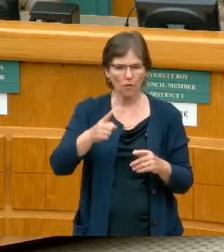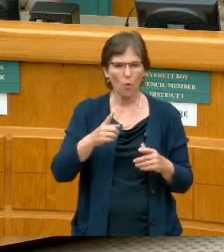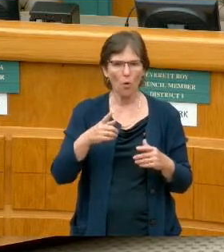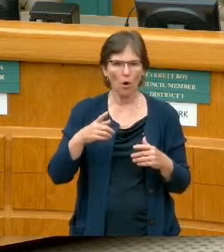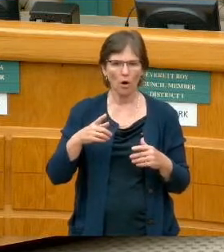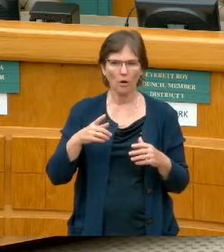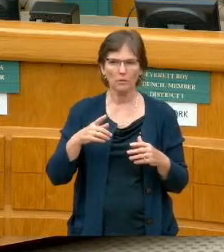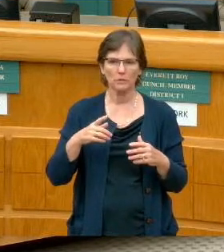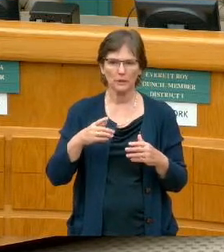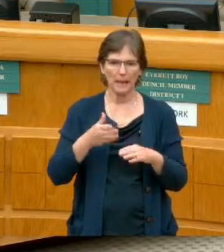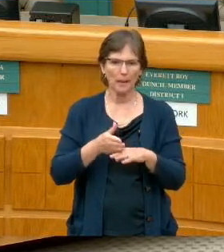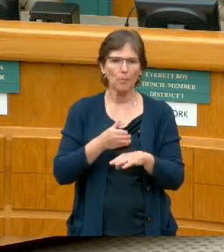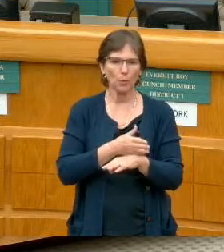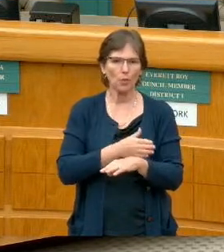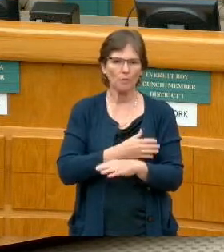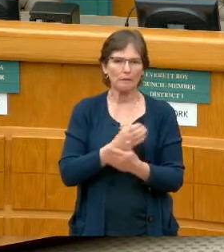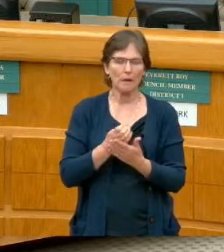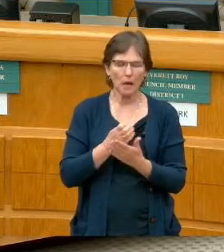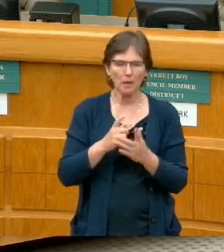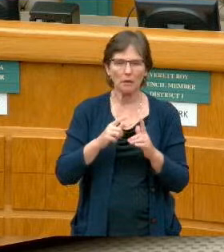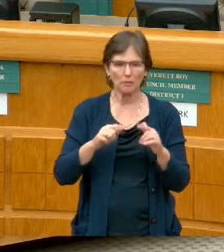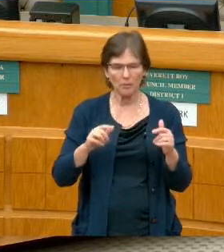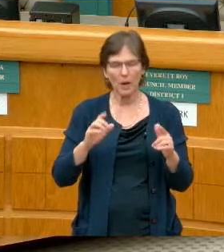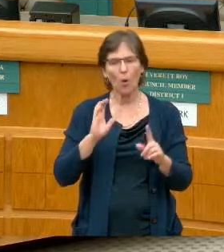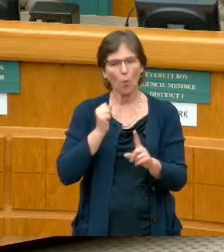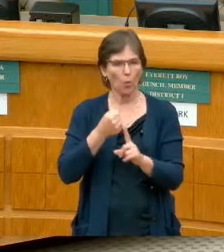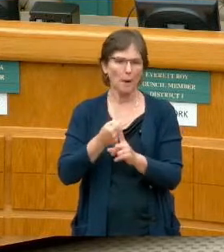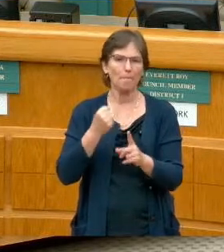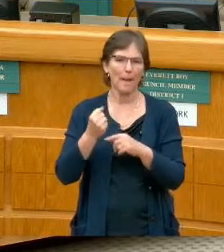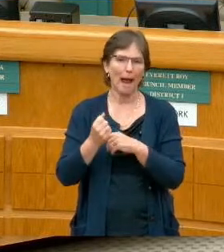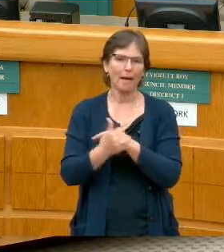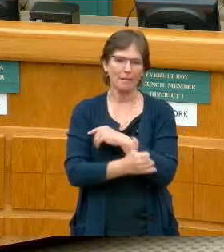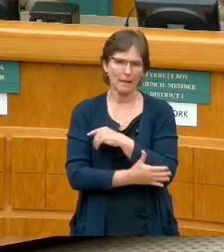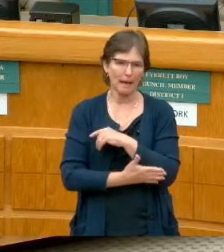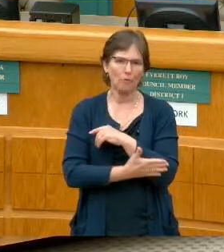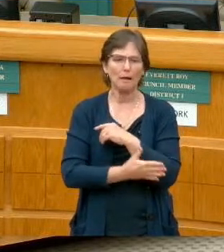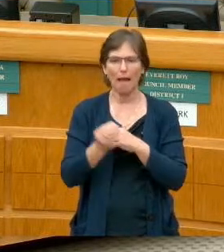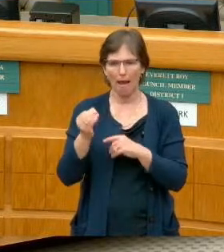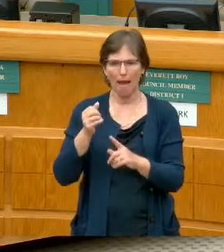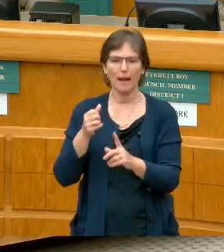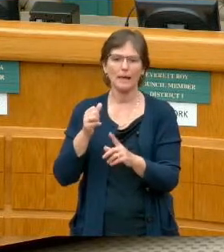impact Nueces County and in turn will impact Corpus Christi.